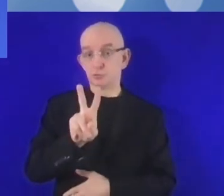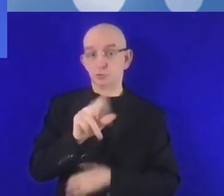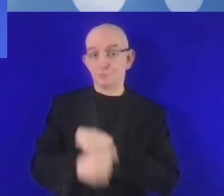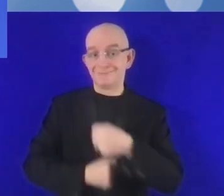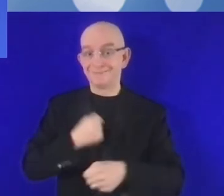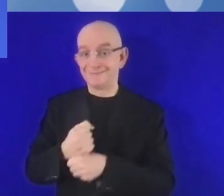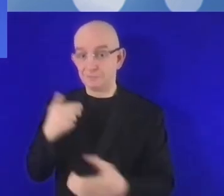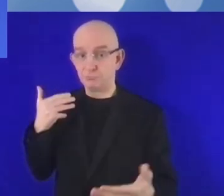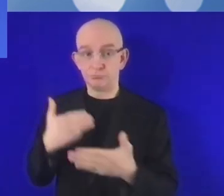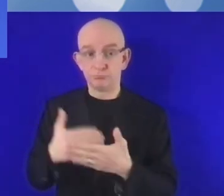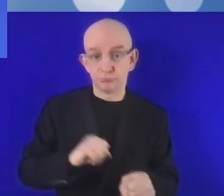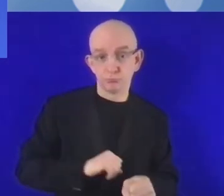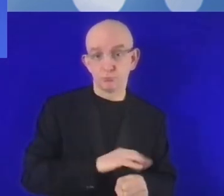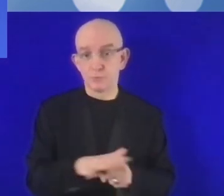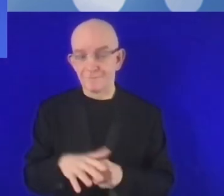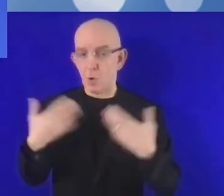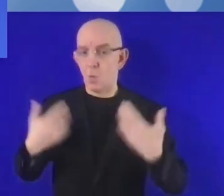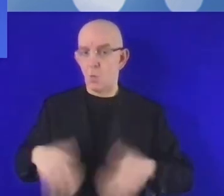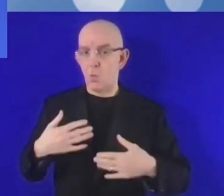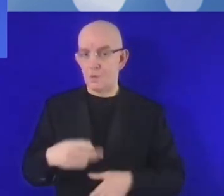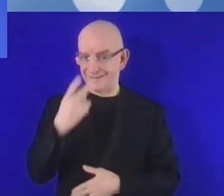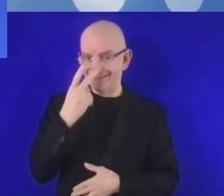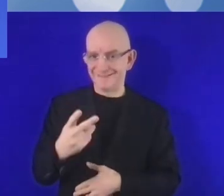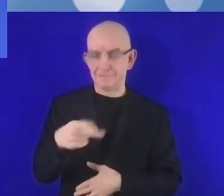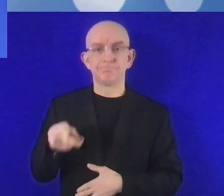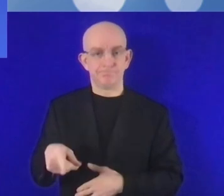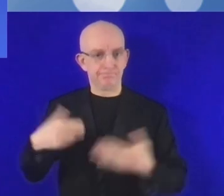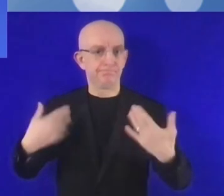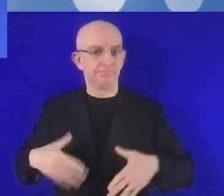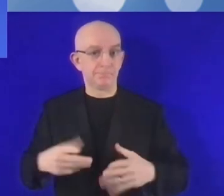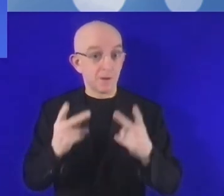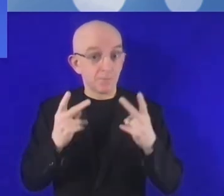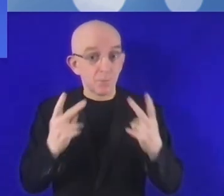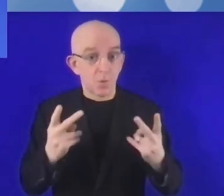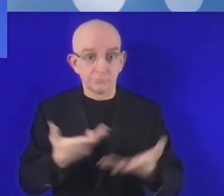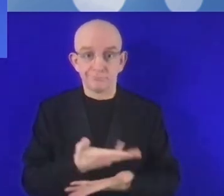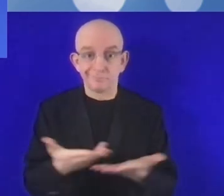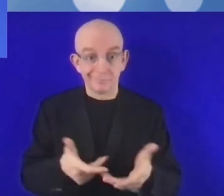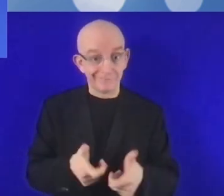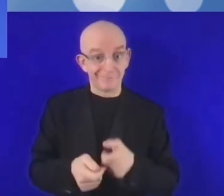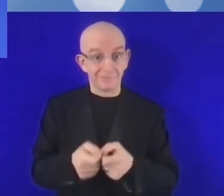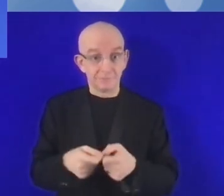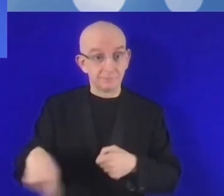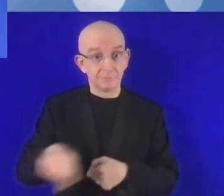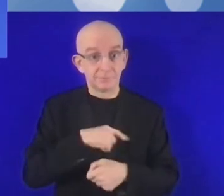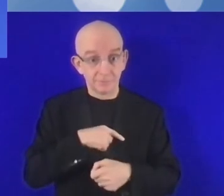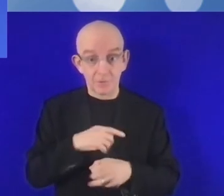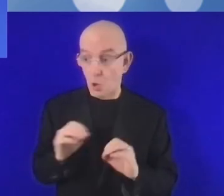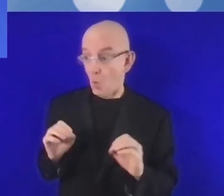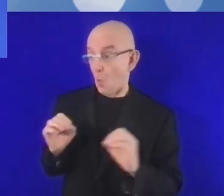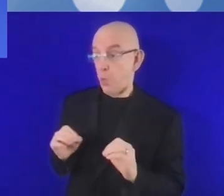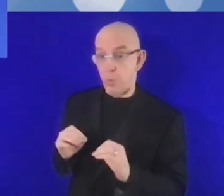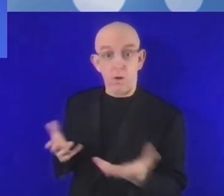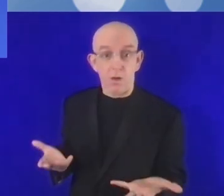we wouldn't be able to work, we wouldn't be able to study, we wouldn't be able to make purchases online. And so